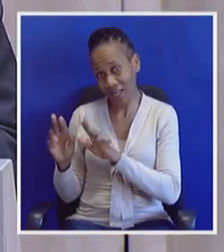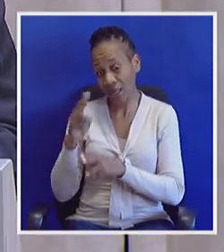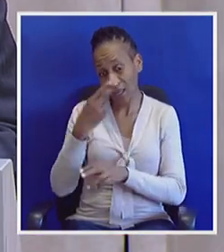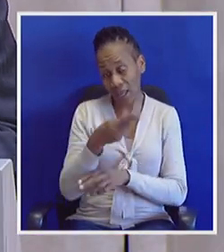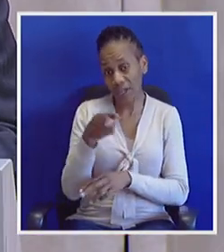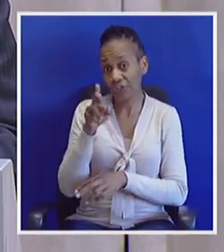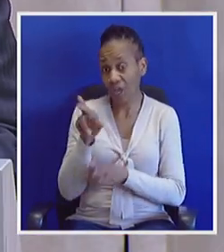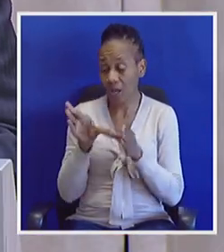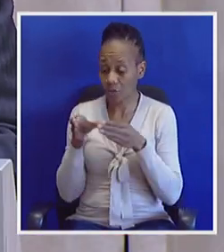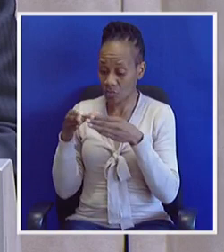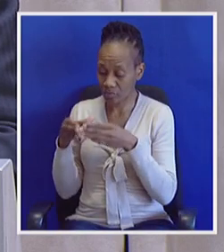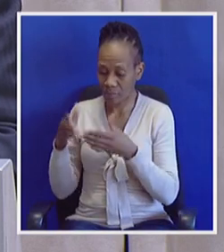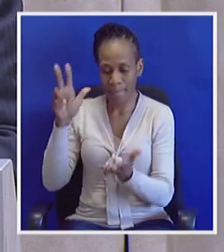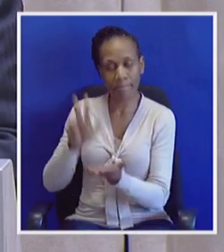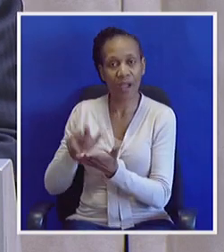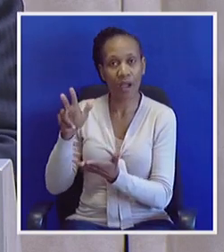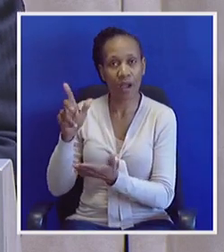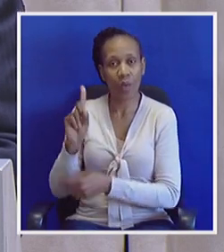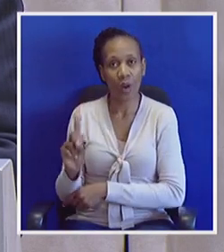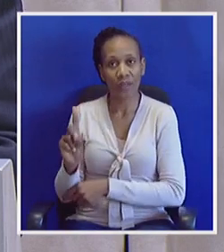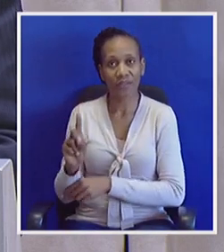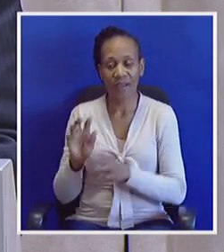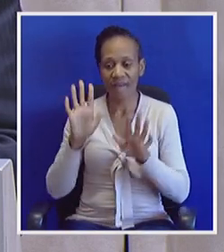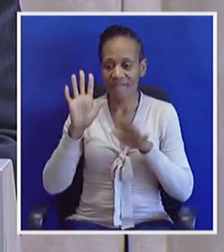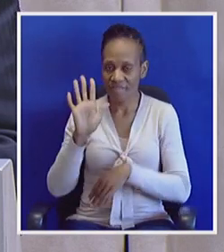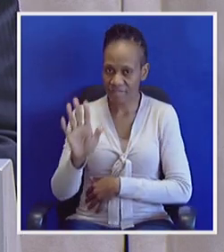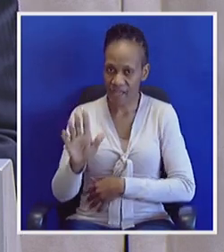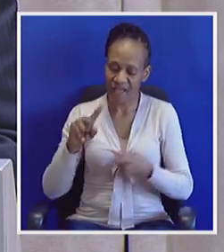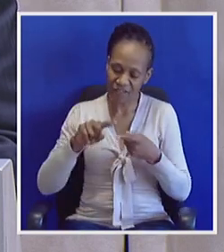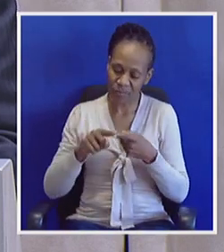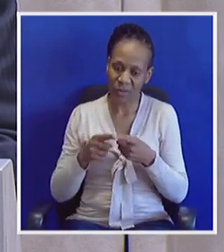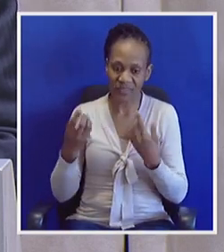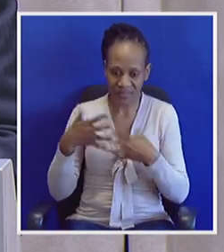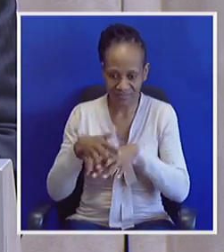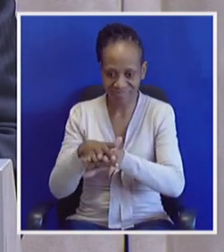Development Council adopted a 5-point implementation plan.